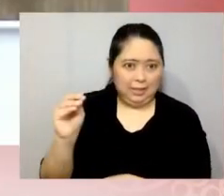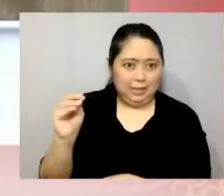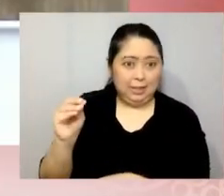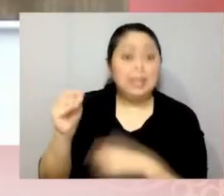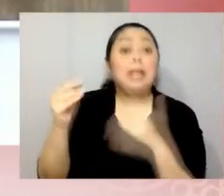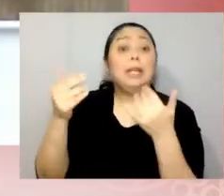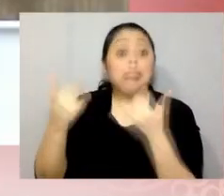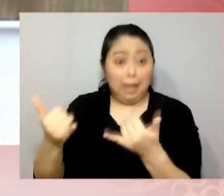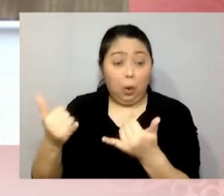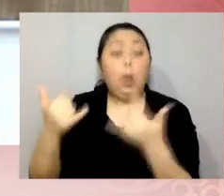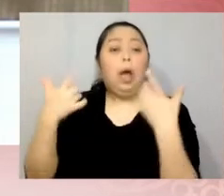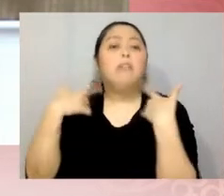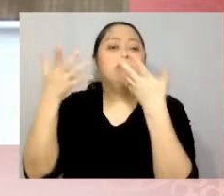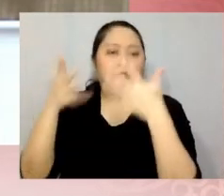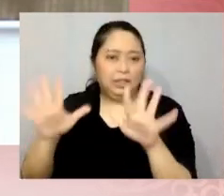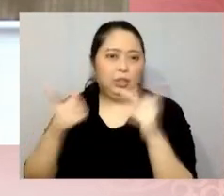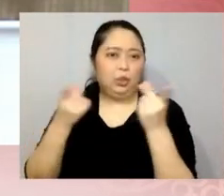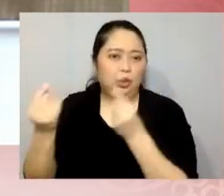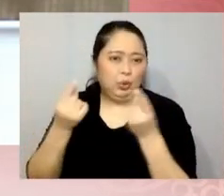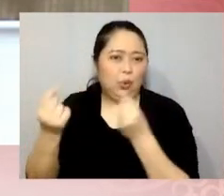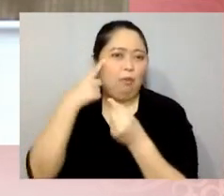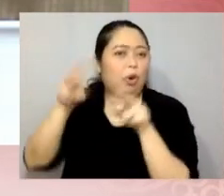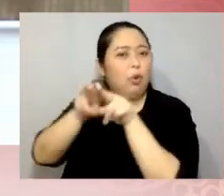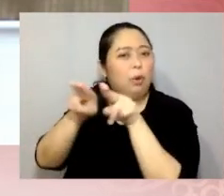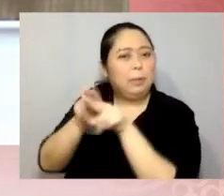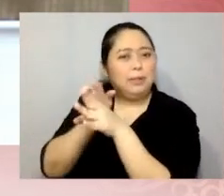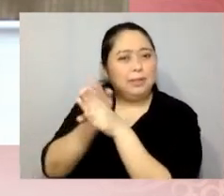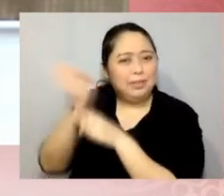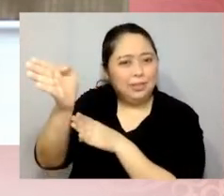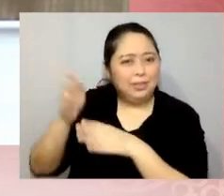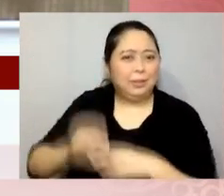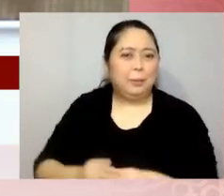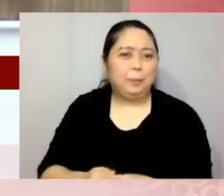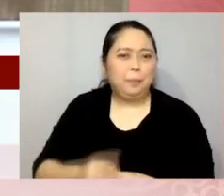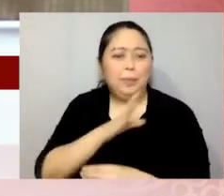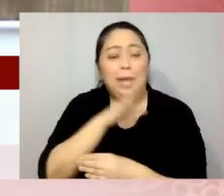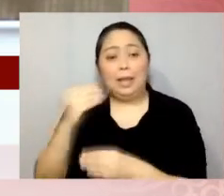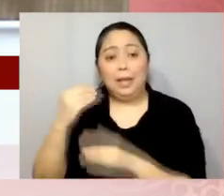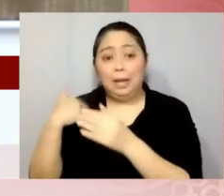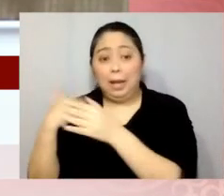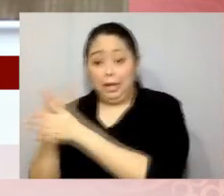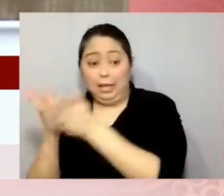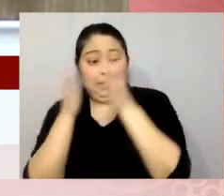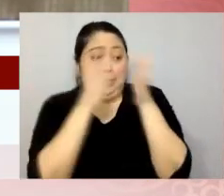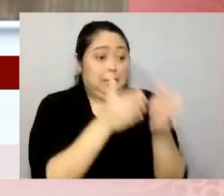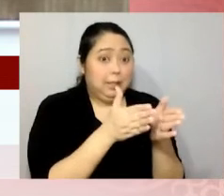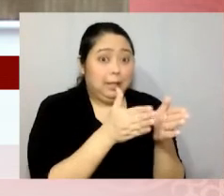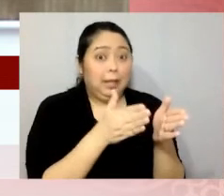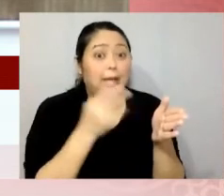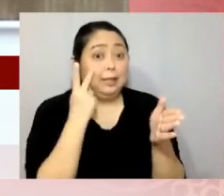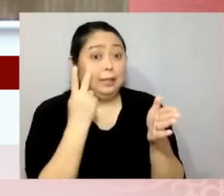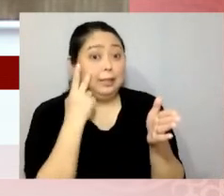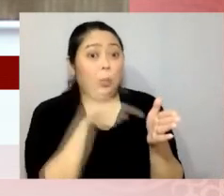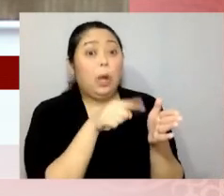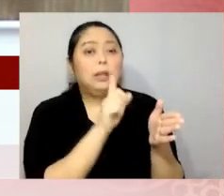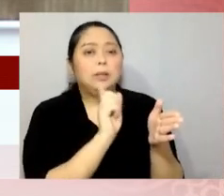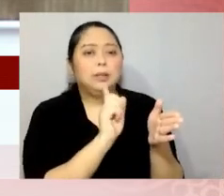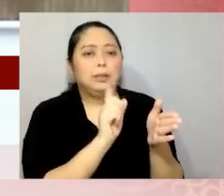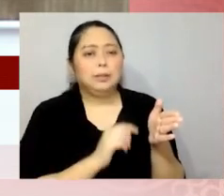our implementation of the normalization track. And then alongside that, we need also to look at